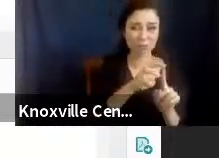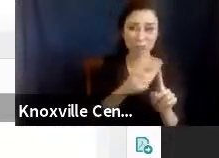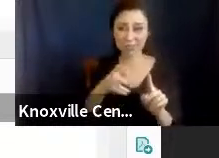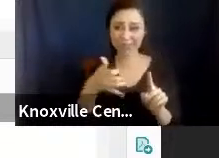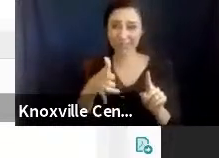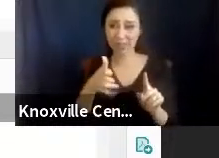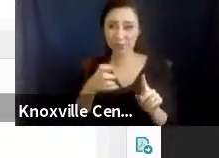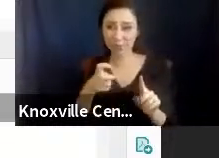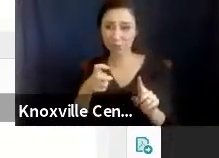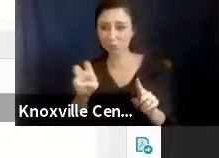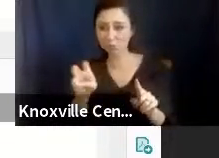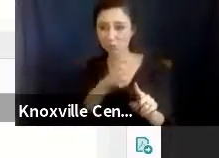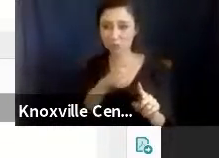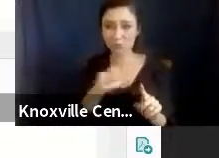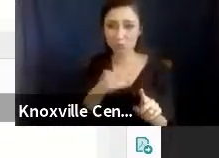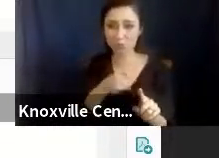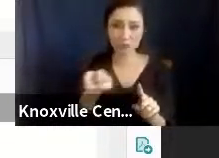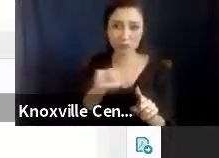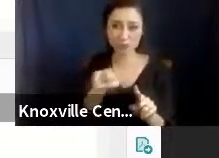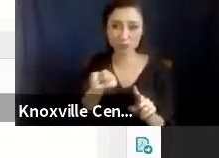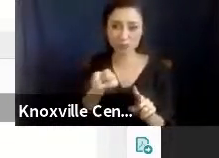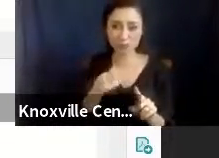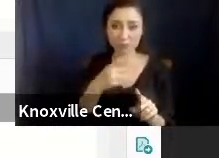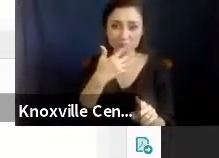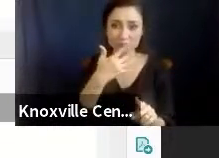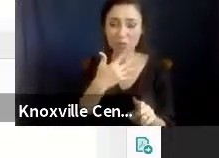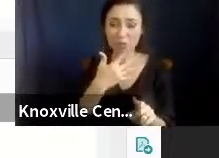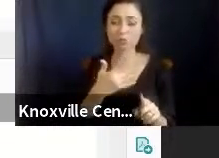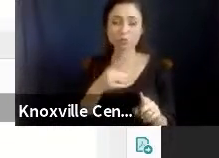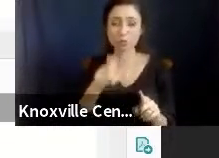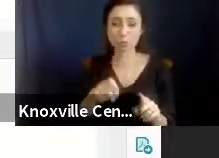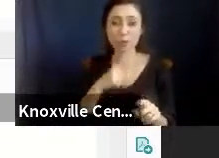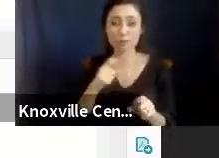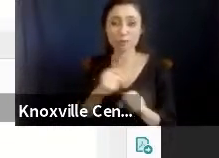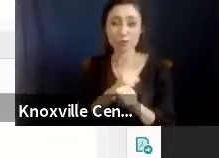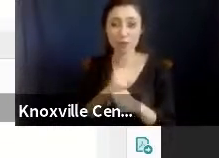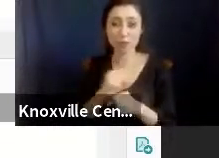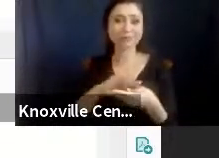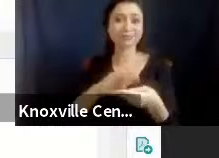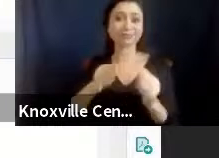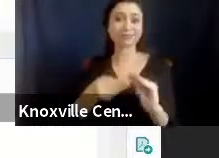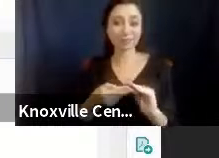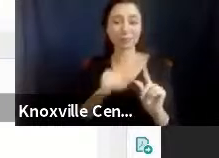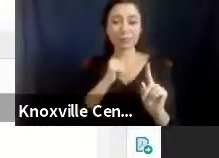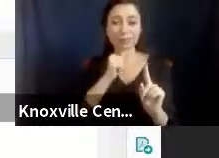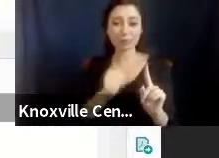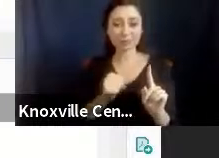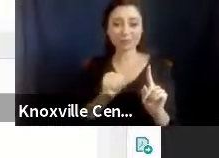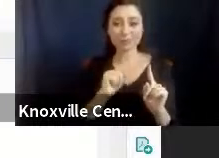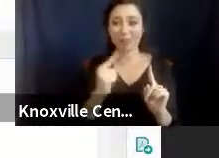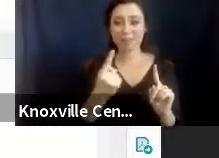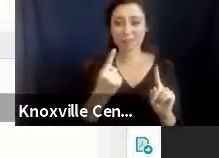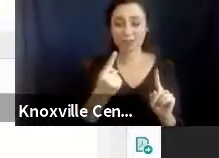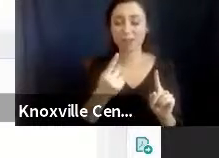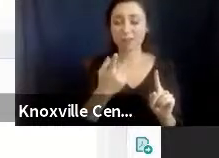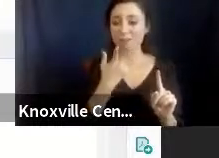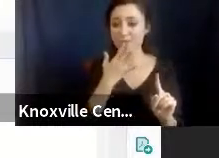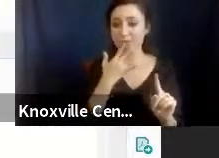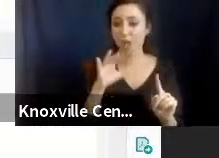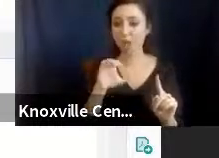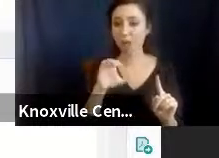yellow, or back and forth, so we actually have the numbers, not just the color-coded